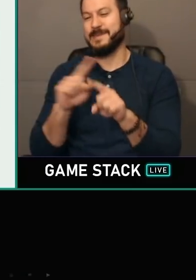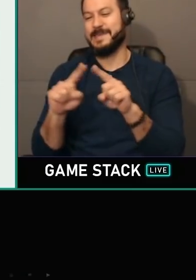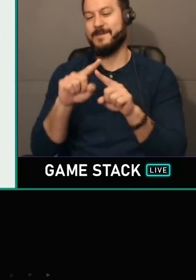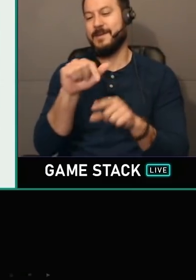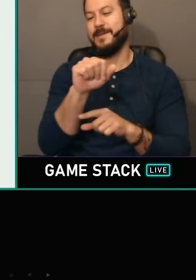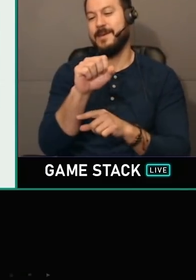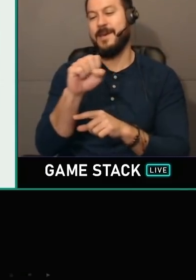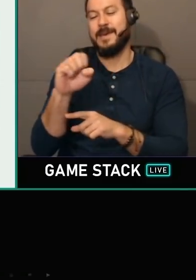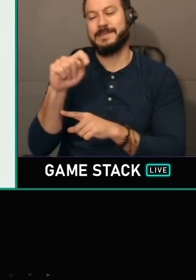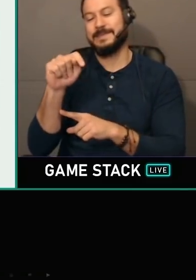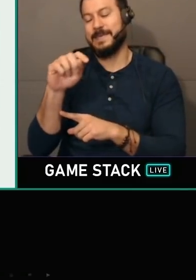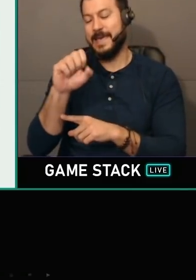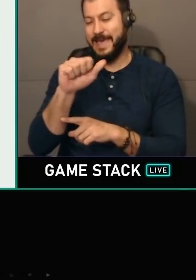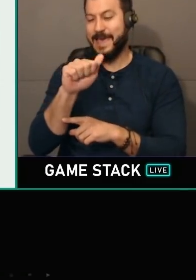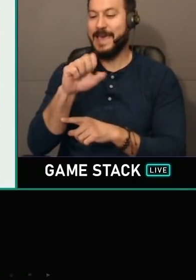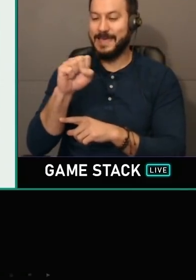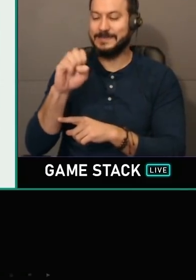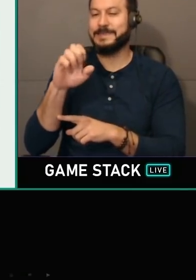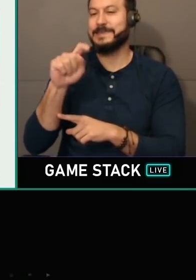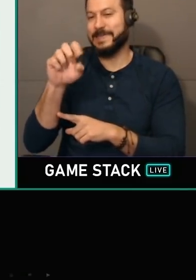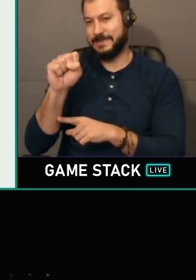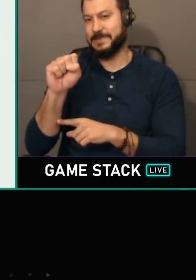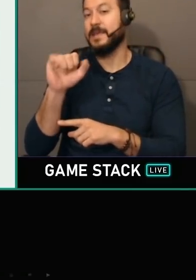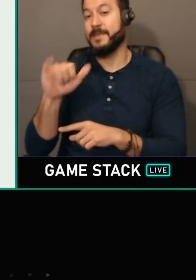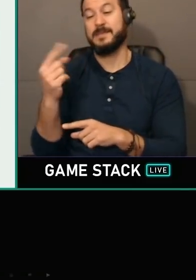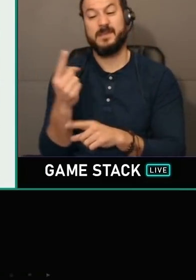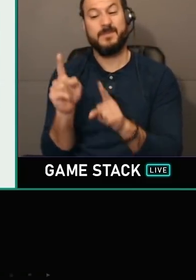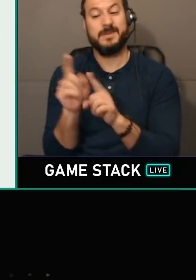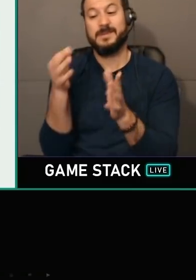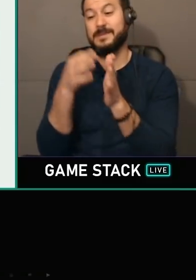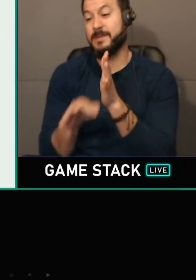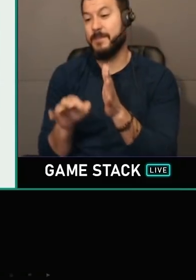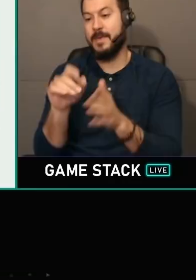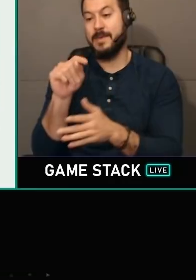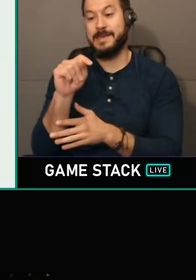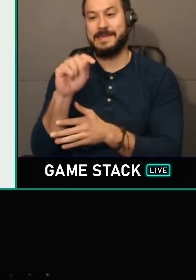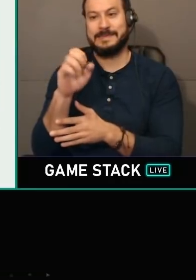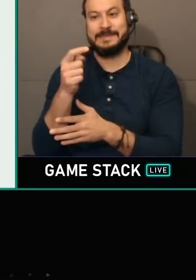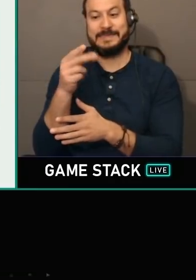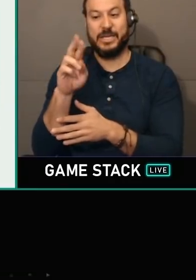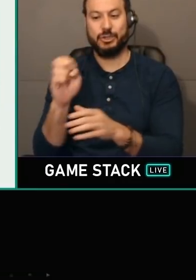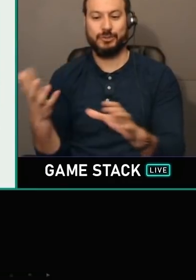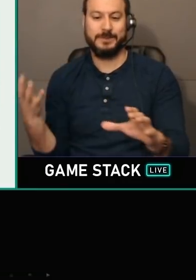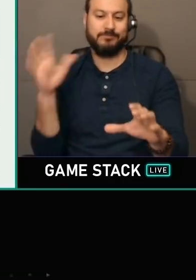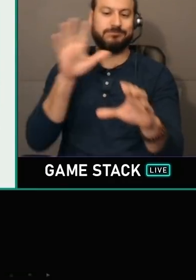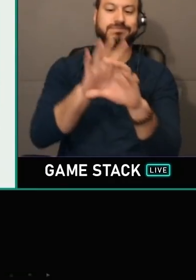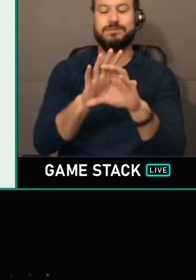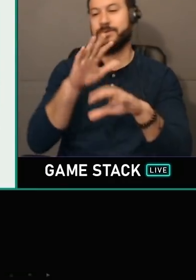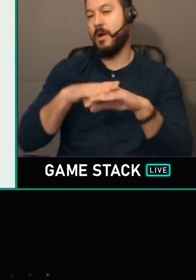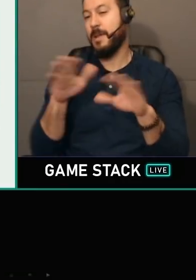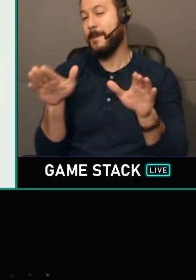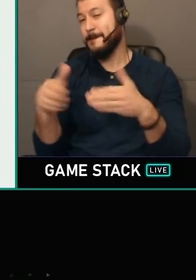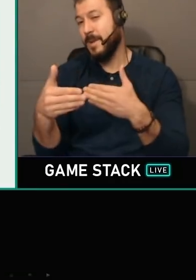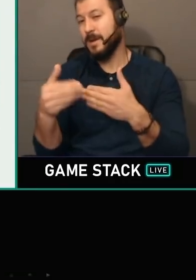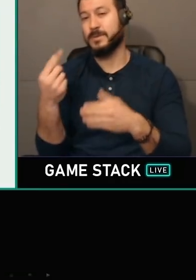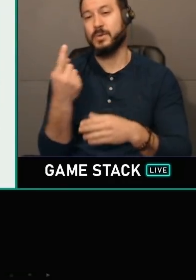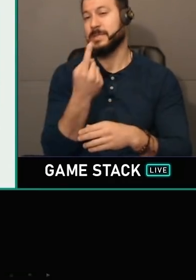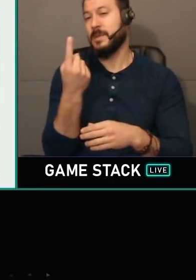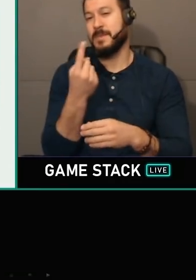assets. Those assets can be something as simple as a texture that is placed on a box, or it could be something